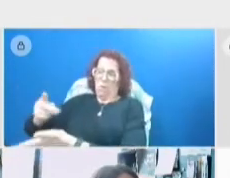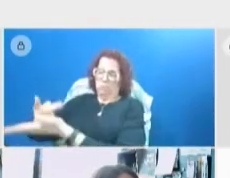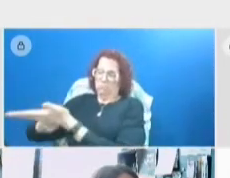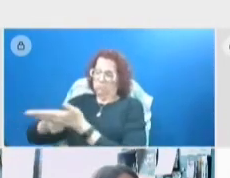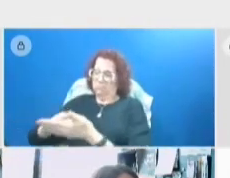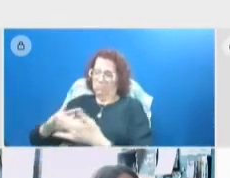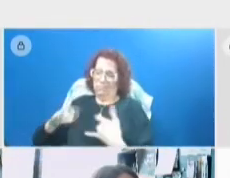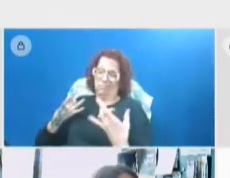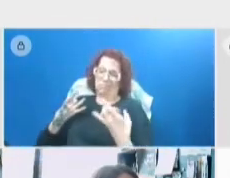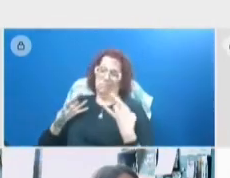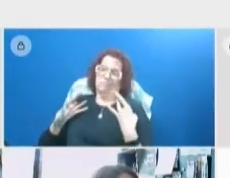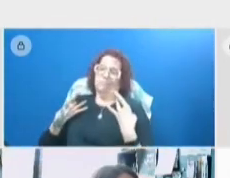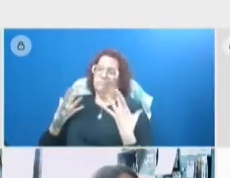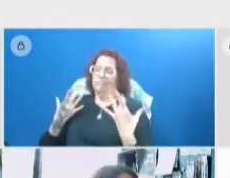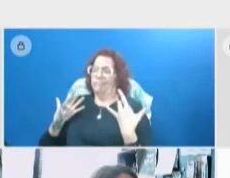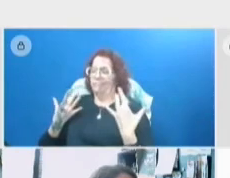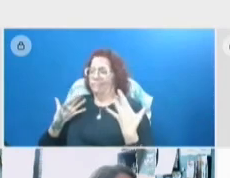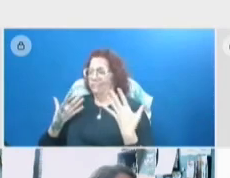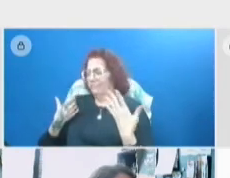board level.